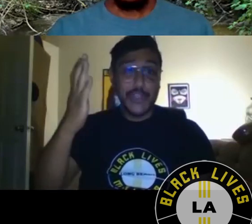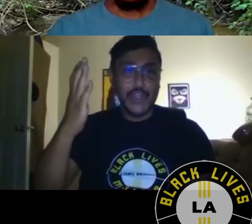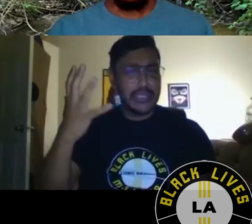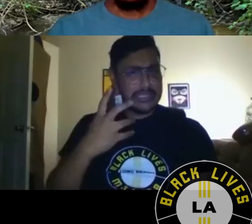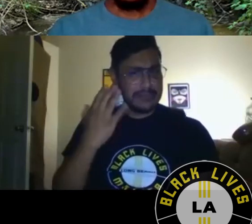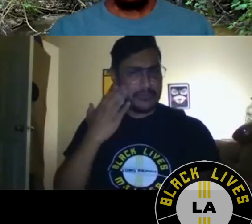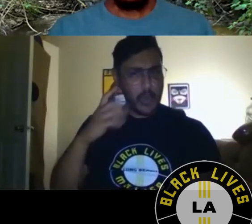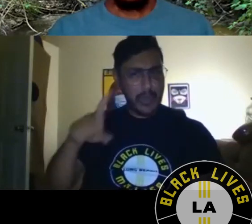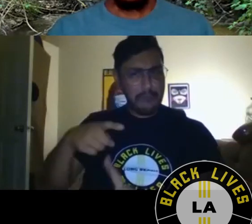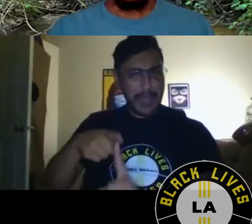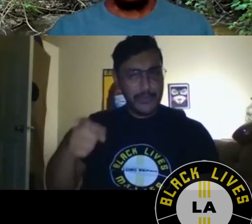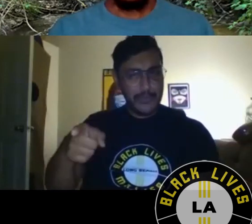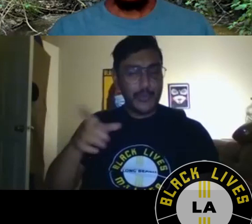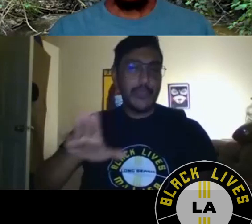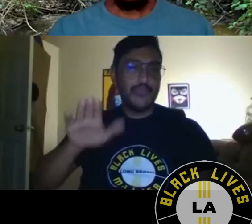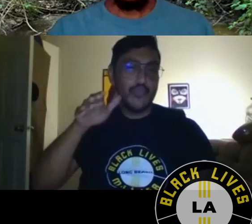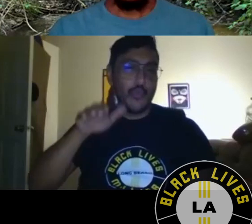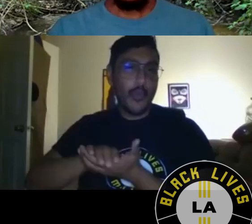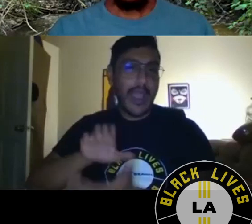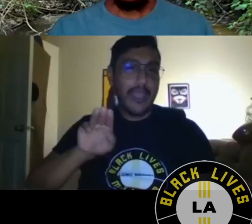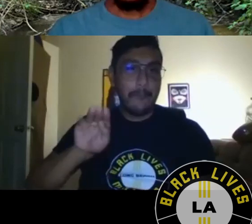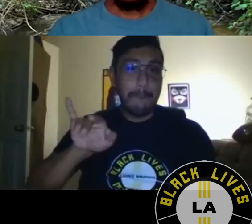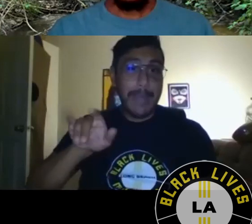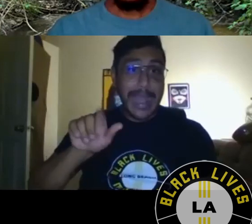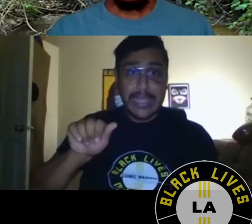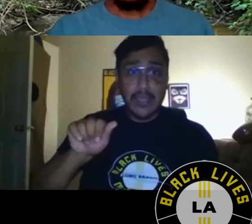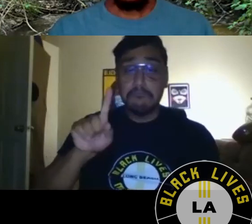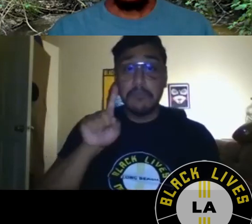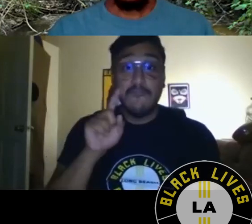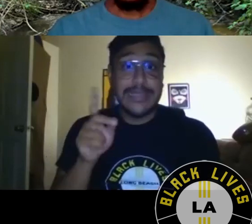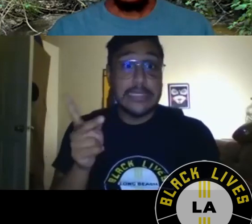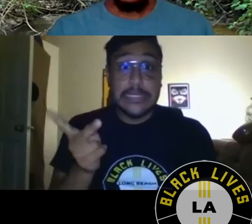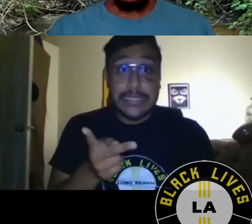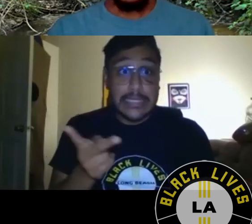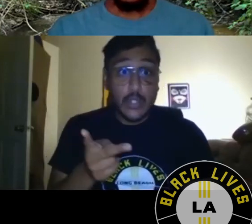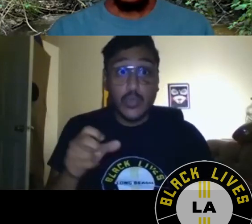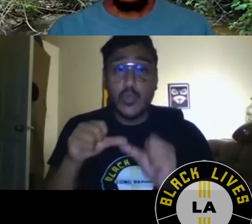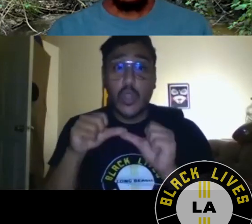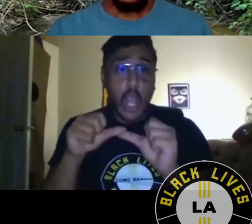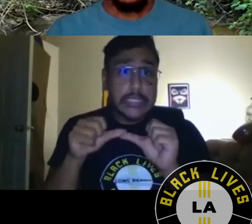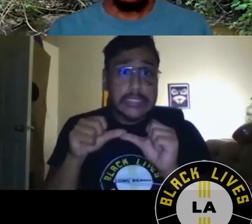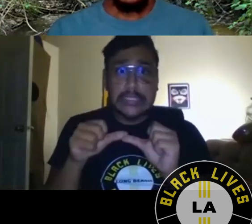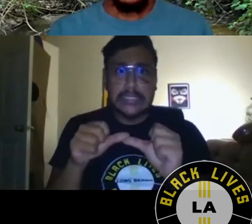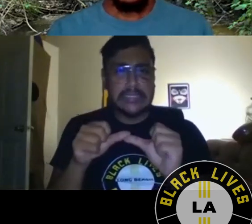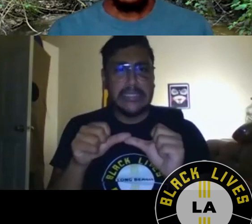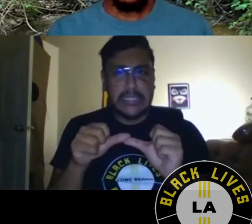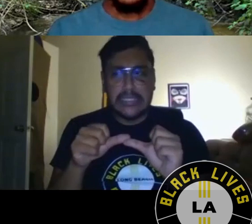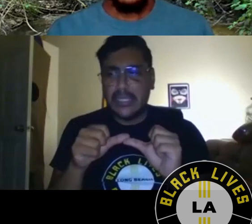Maya, is I see you constantly ascribing to this idea